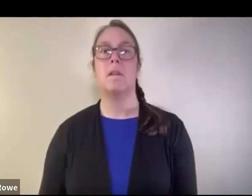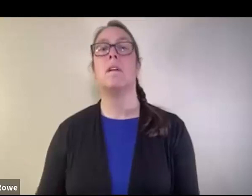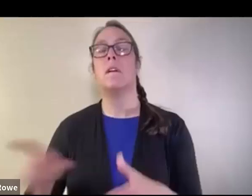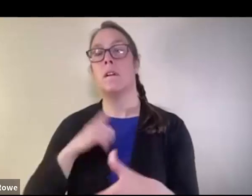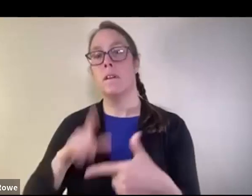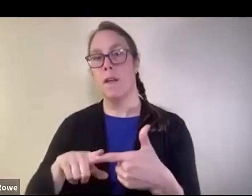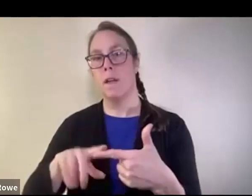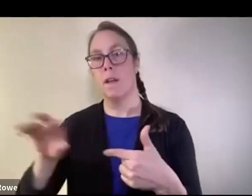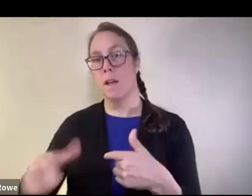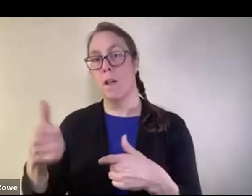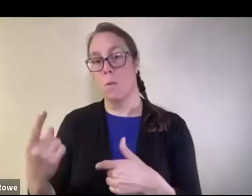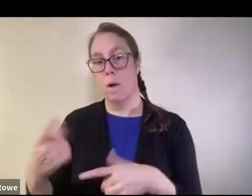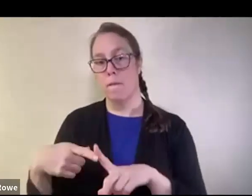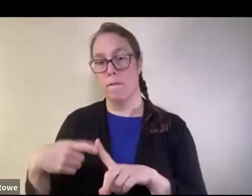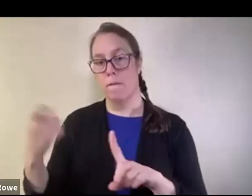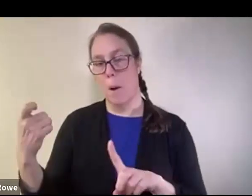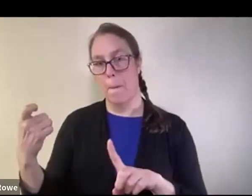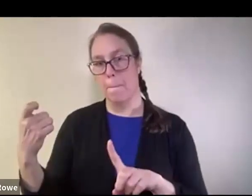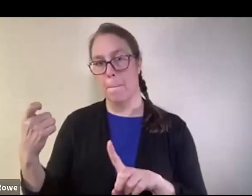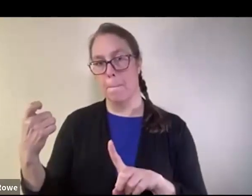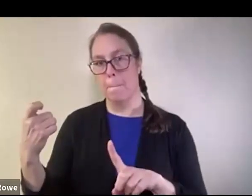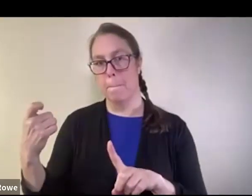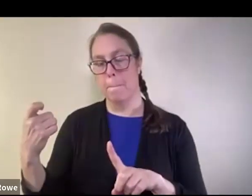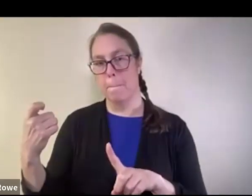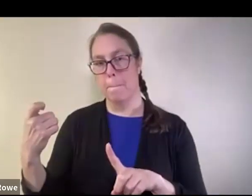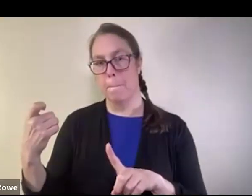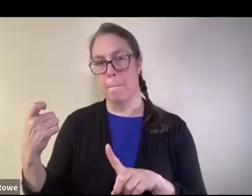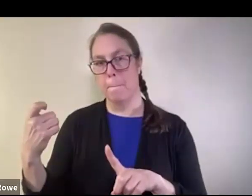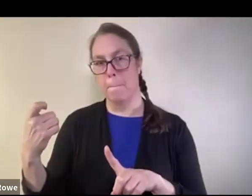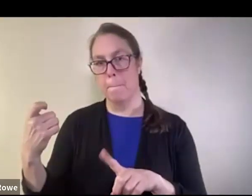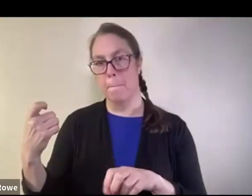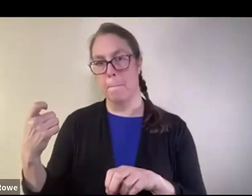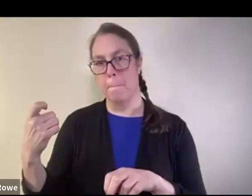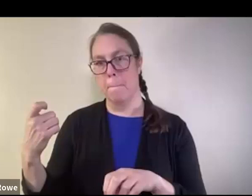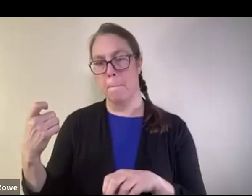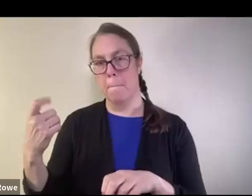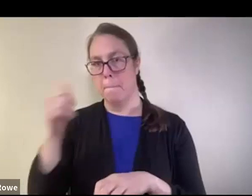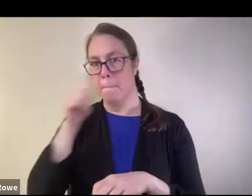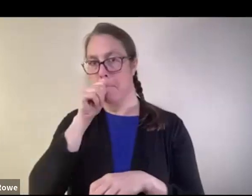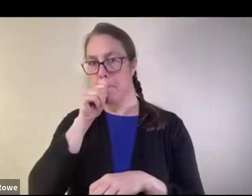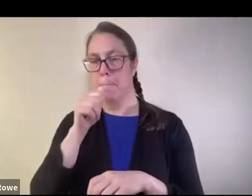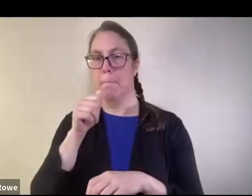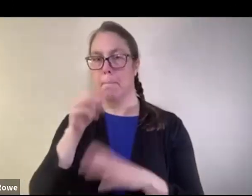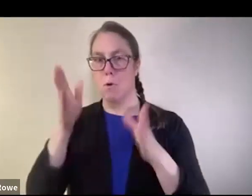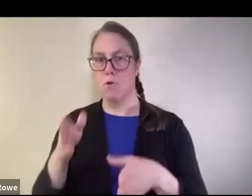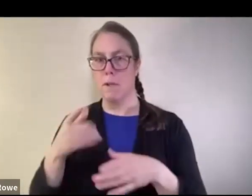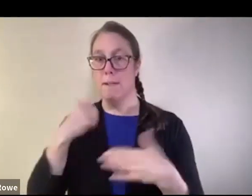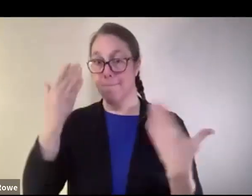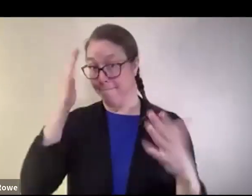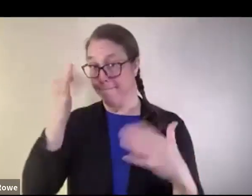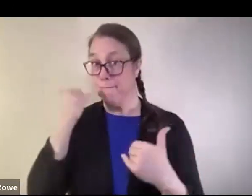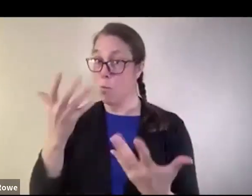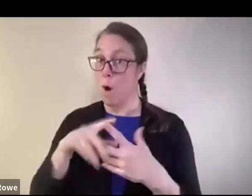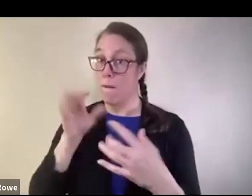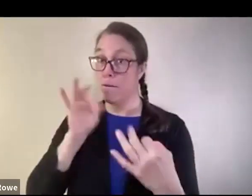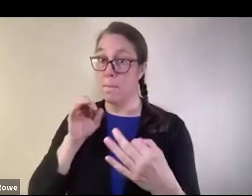Okay, another one from I am anonymous is, I am not sure if you want feedback from